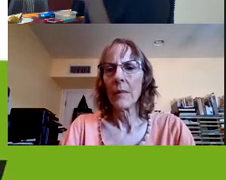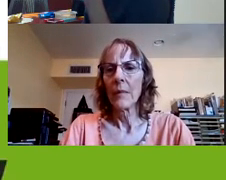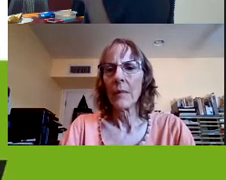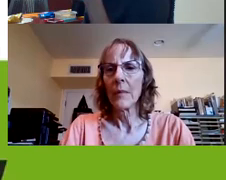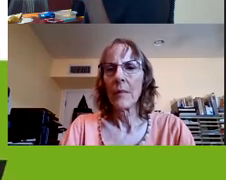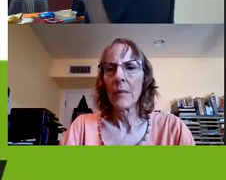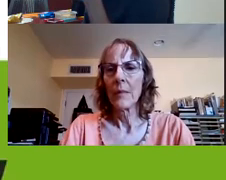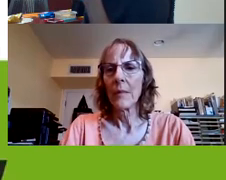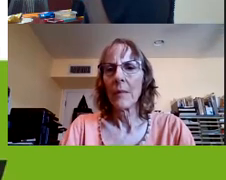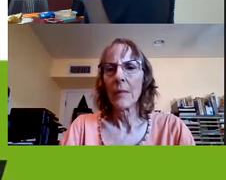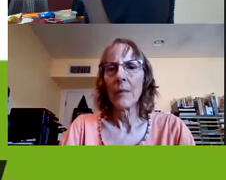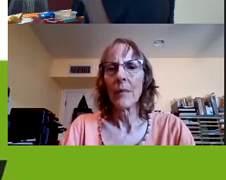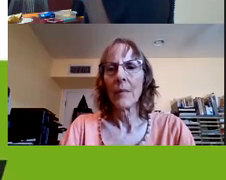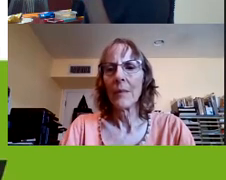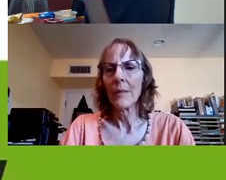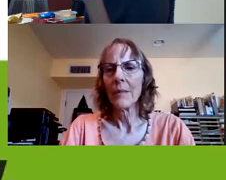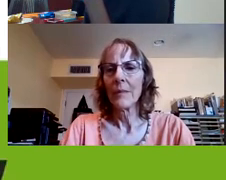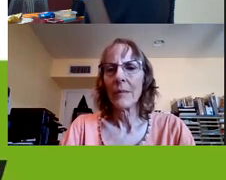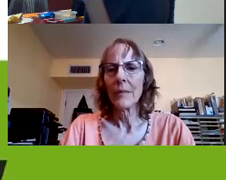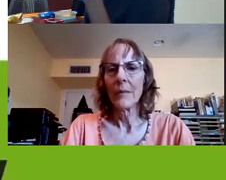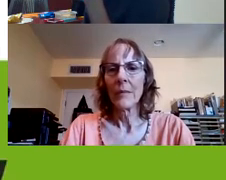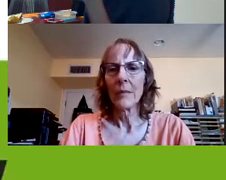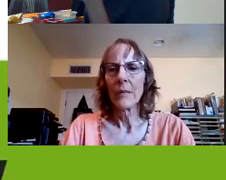Hi, Laura. hear me? Hi, all right, cool.